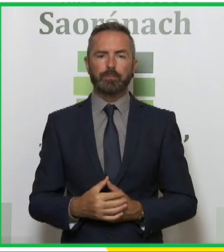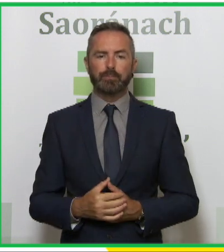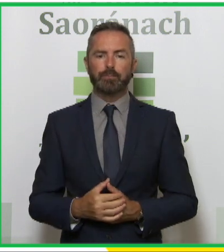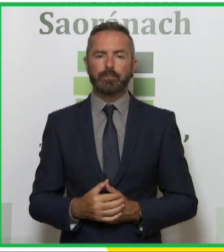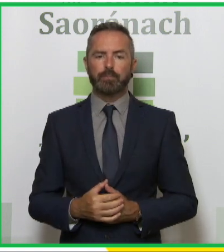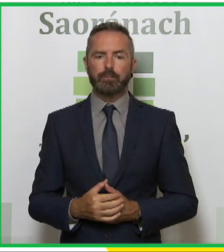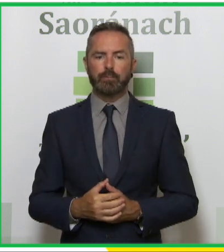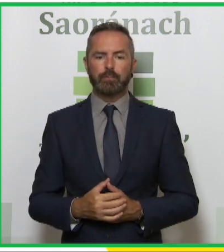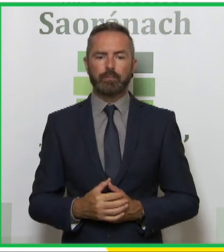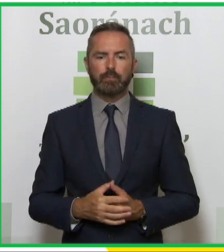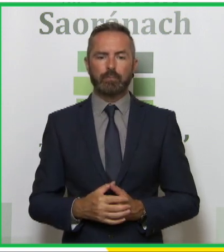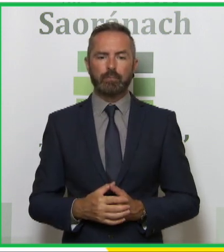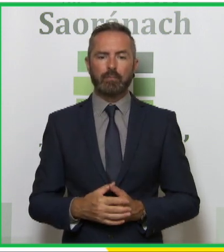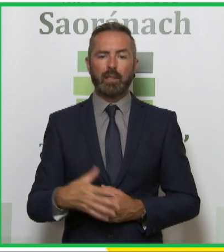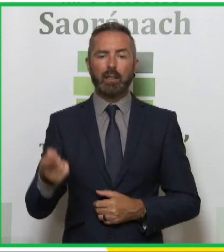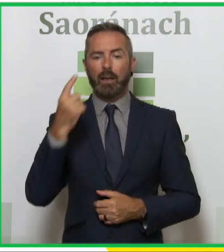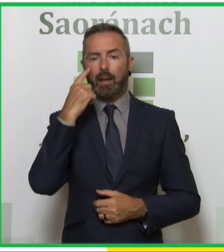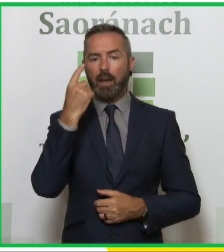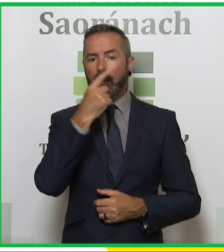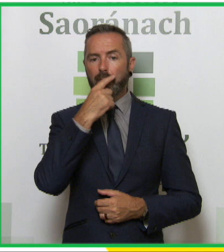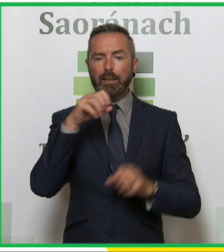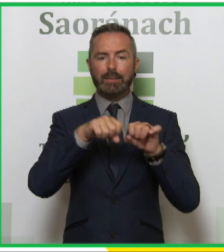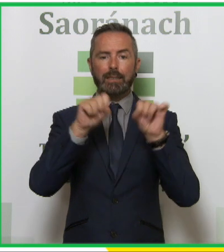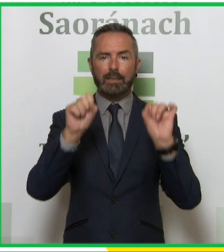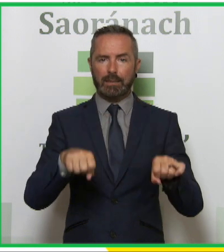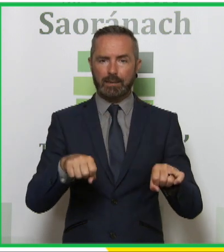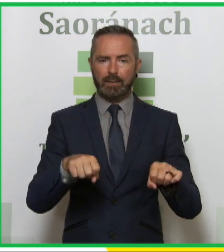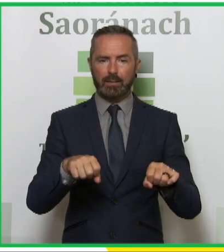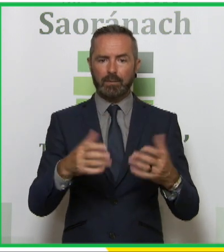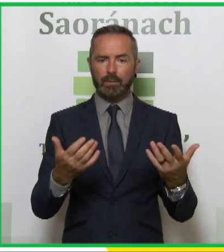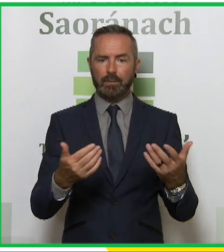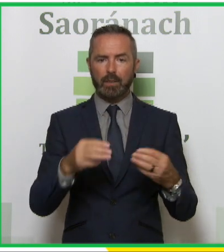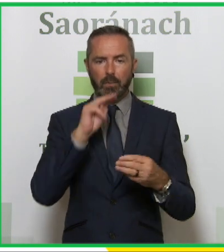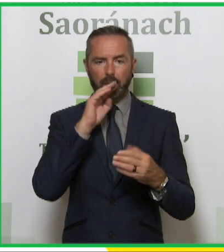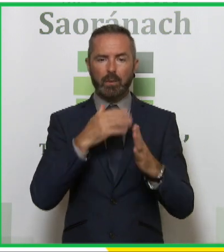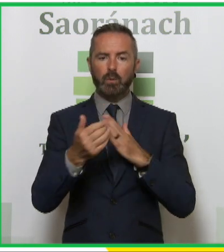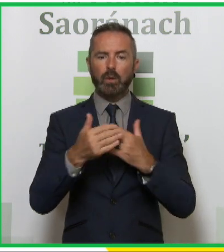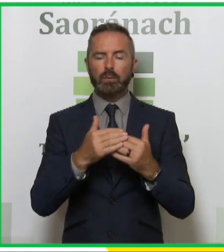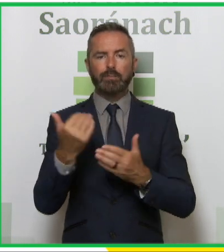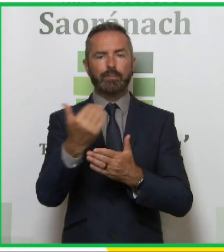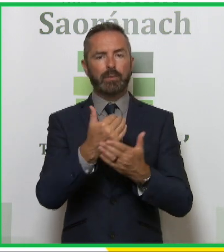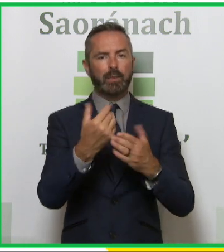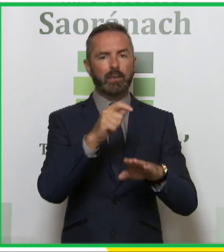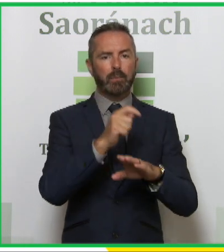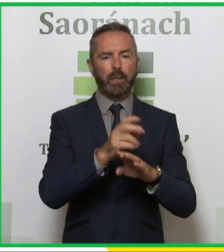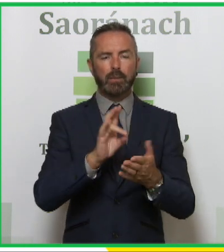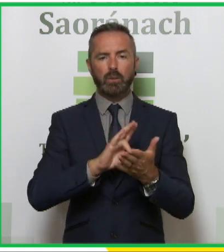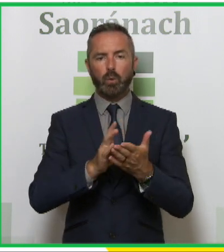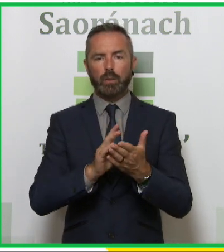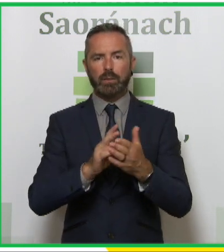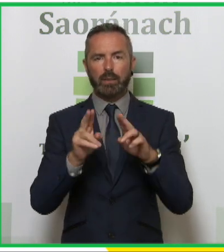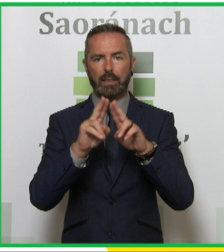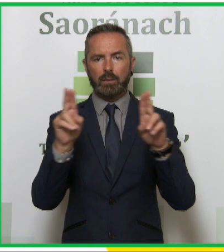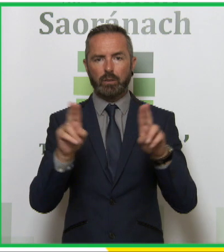evidence synthesis. This involves gathering together the best quality